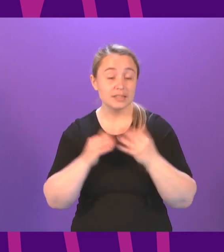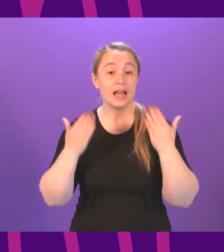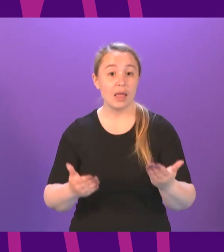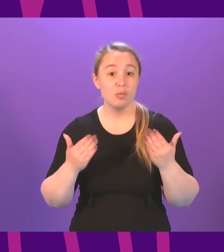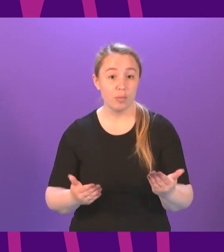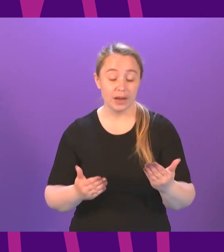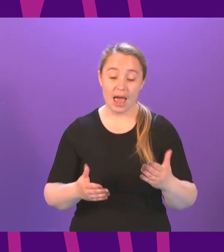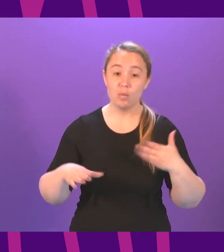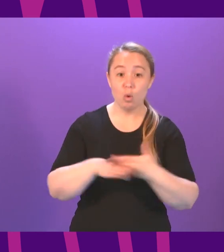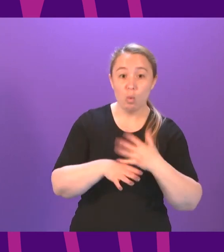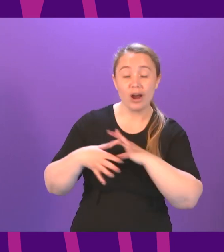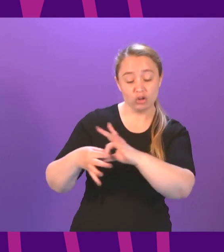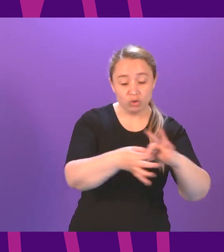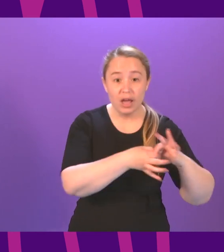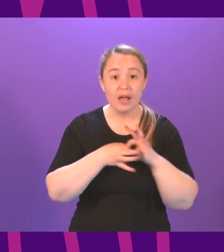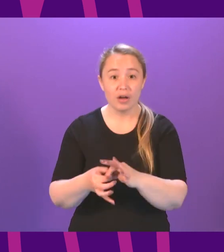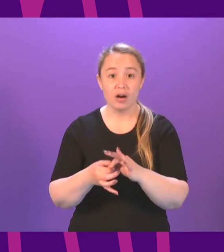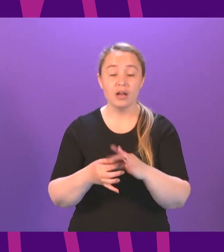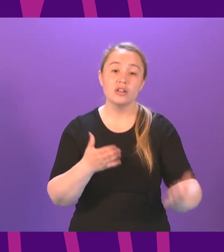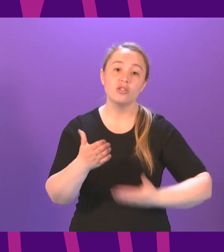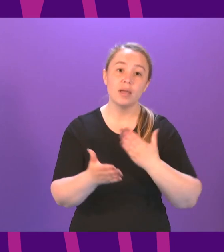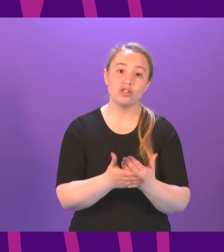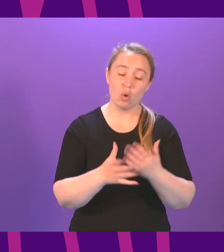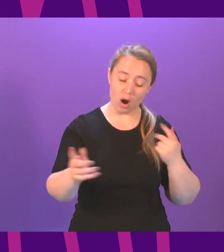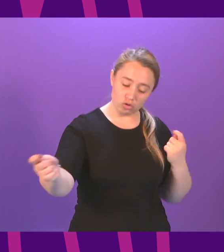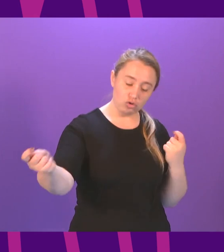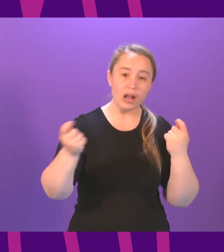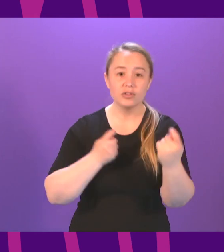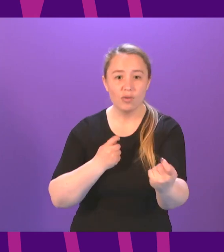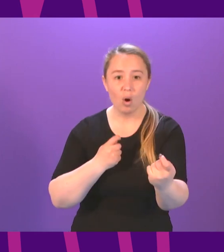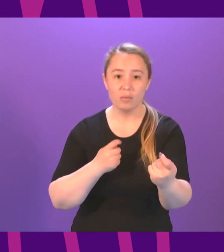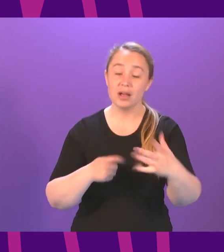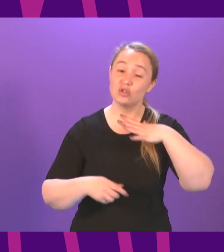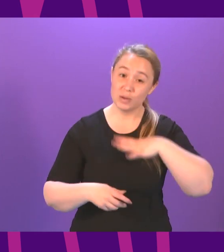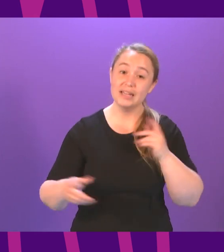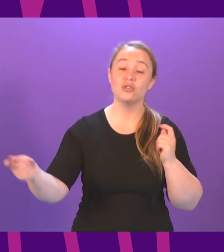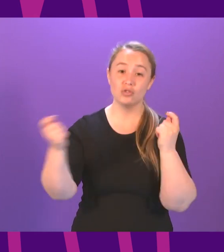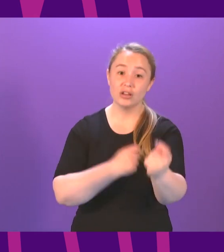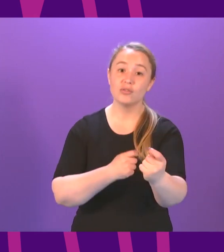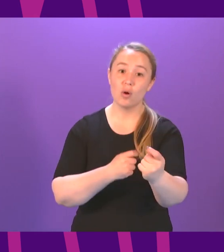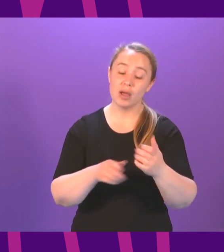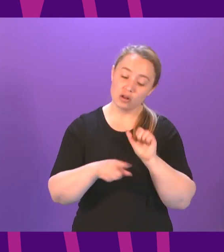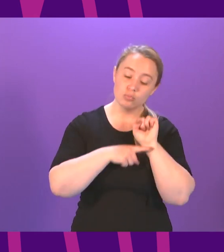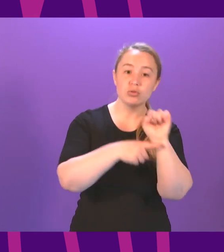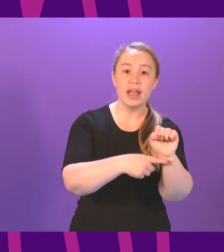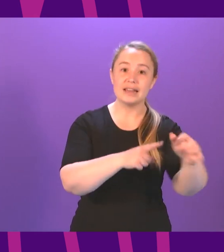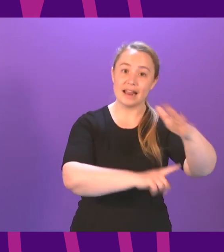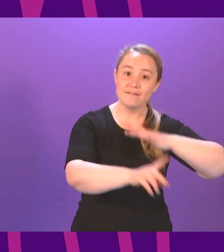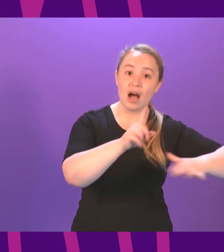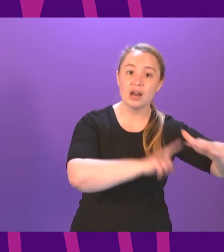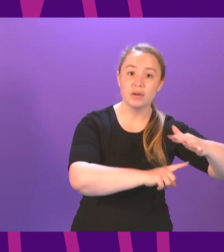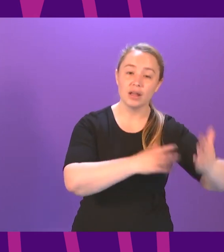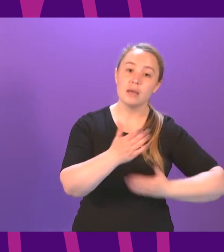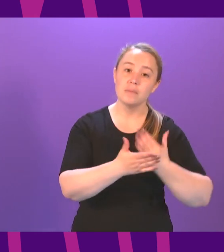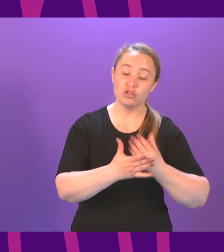constructively across party lines to make the kind of transformative changes that are needed to protect our environment and ensure